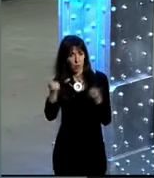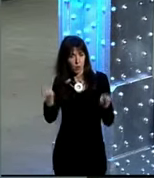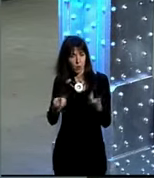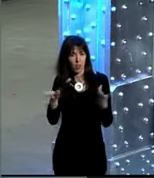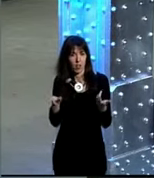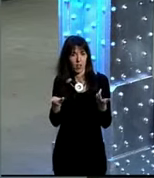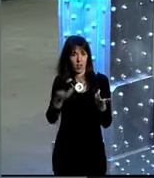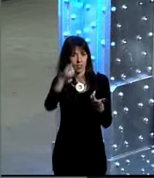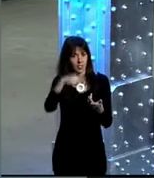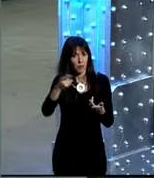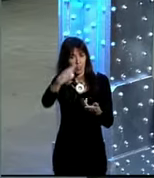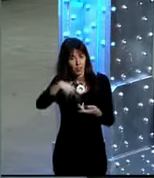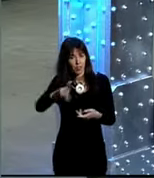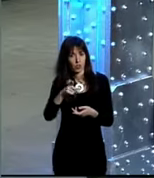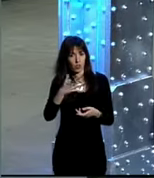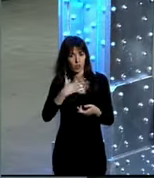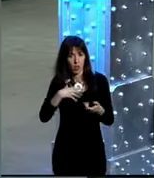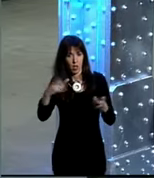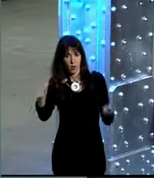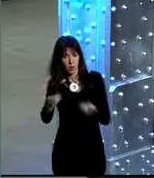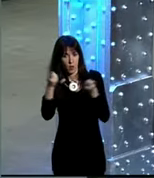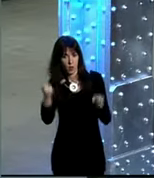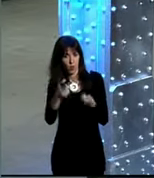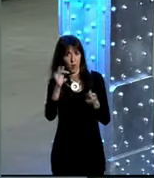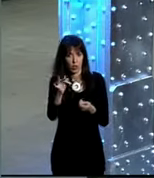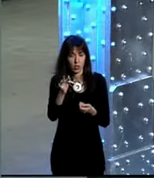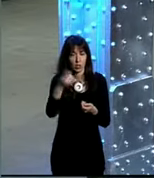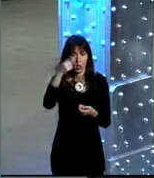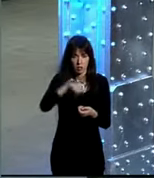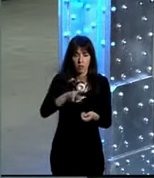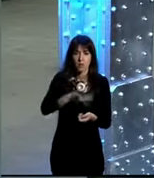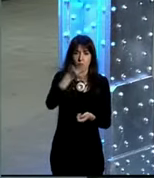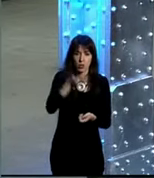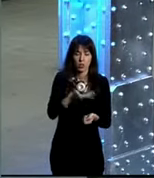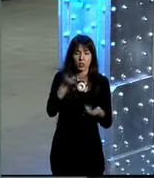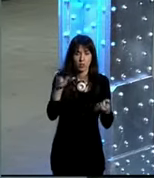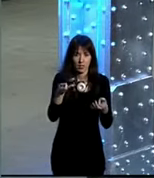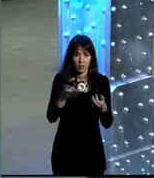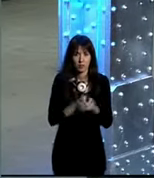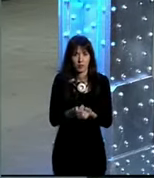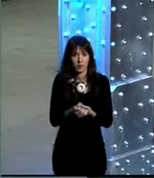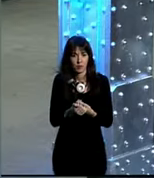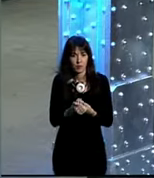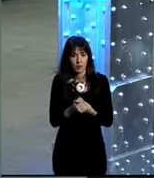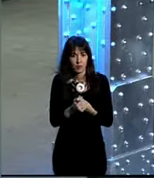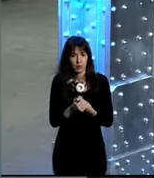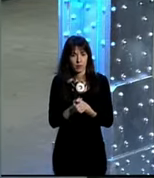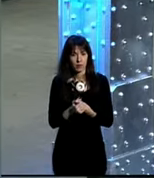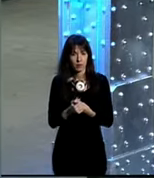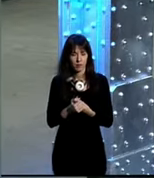positively promoting you. And also I've failed on this a couple of times,